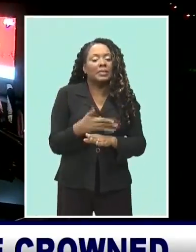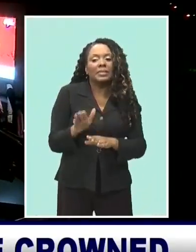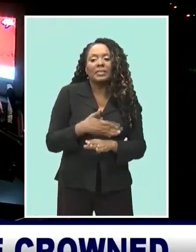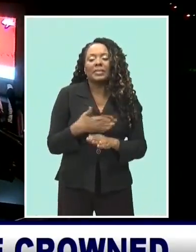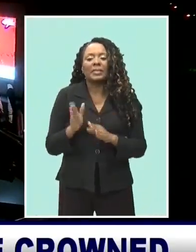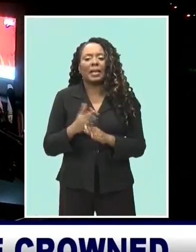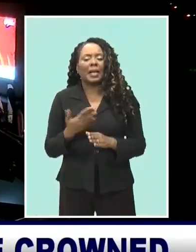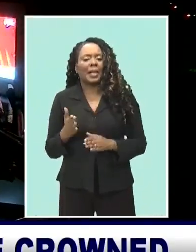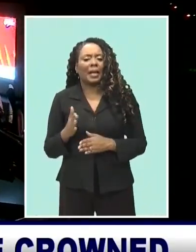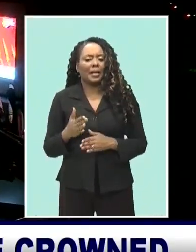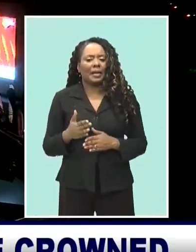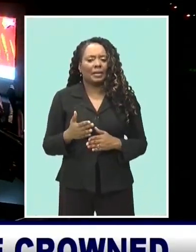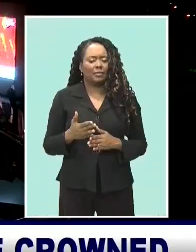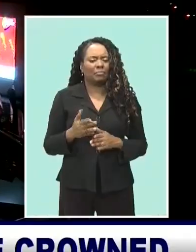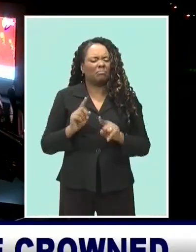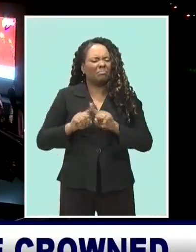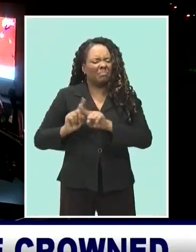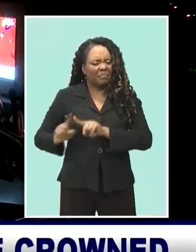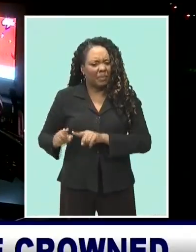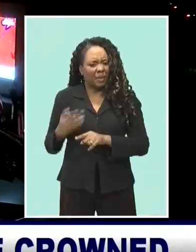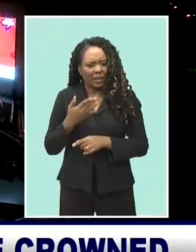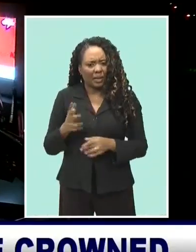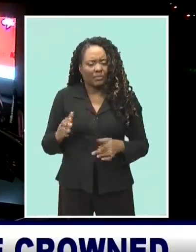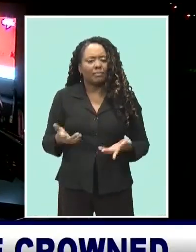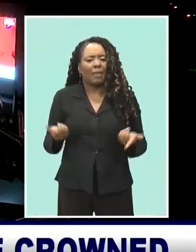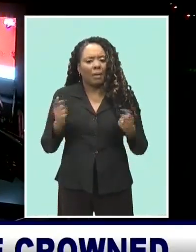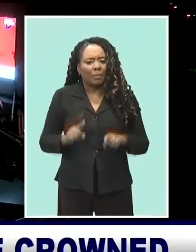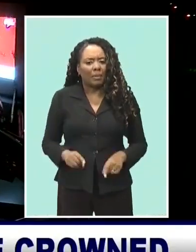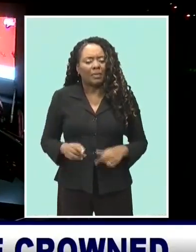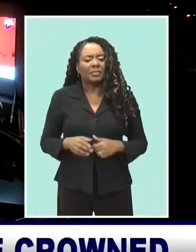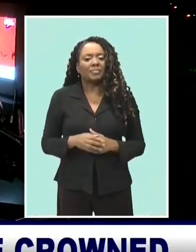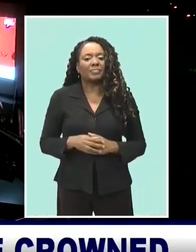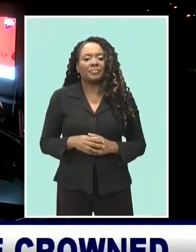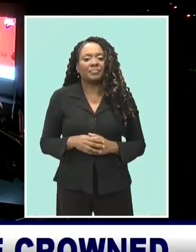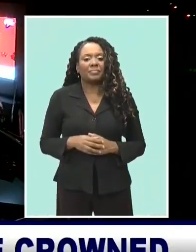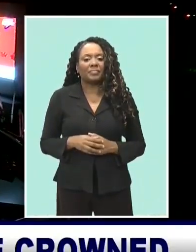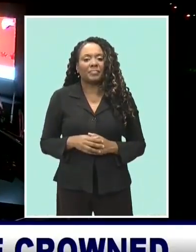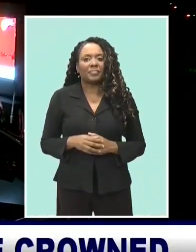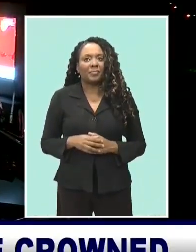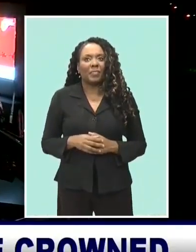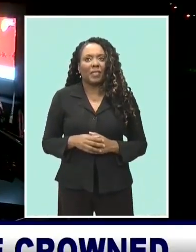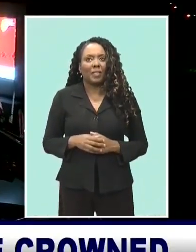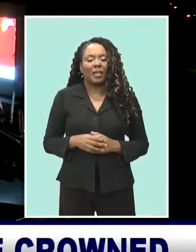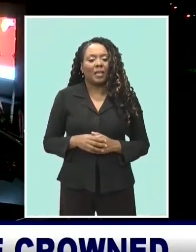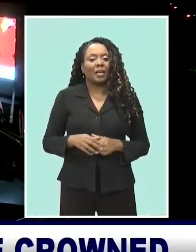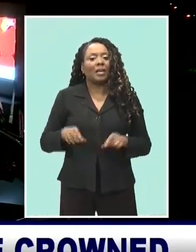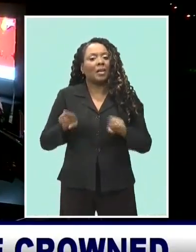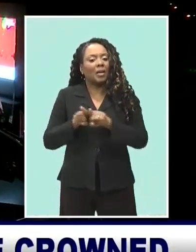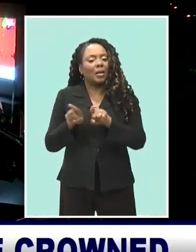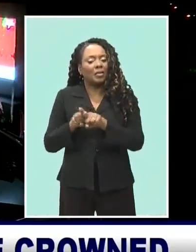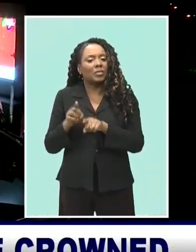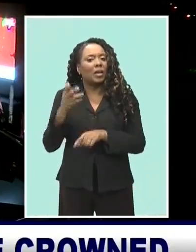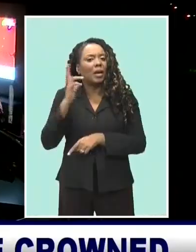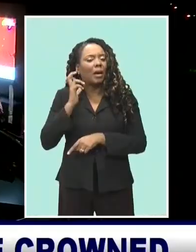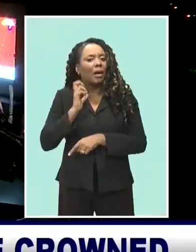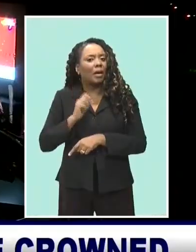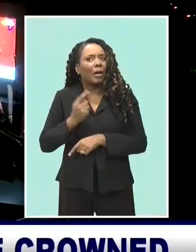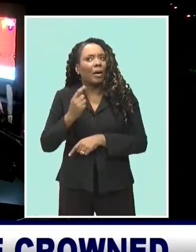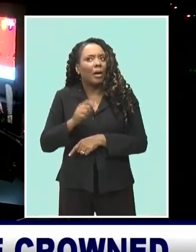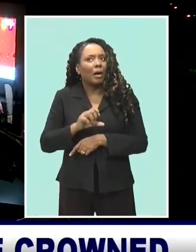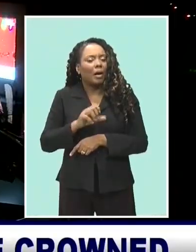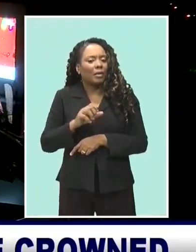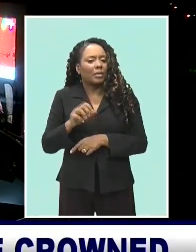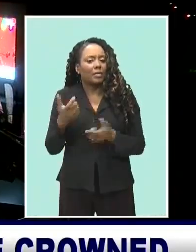some entertainment, lots of entertainment on there. And the big finale, I've heard Allison, who's the producer, talking about that all the time, you know, Good. The